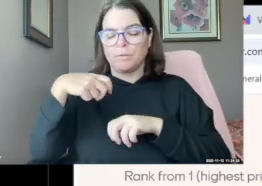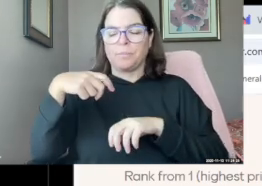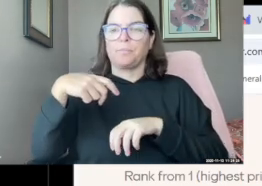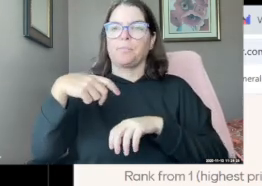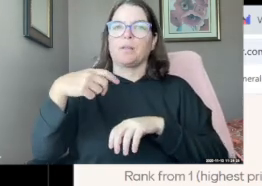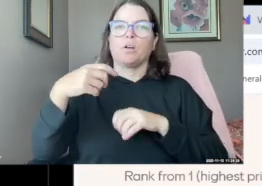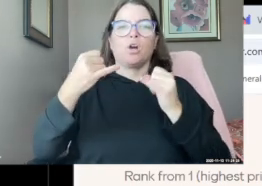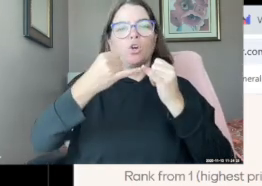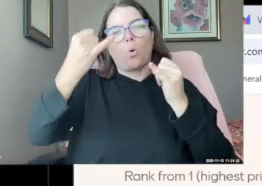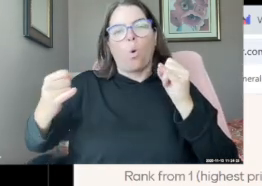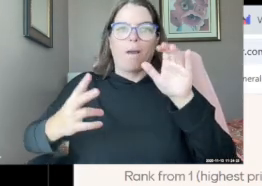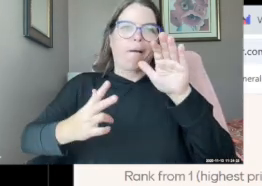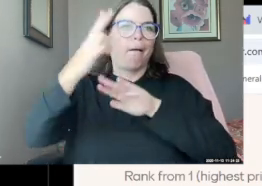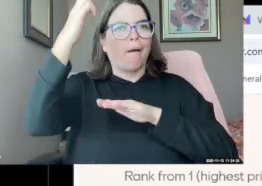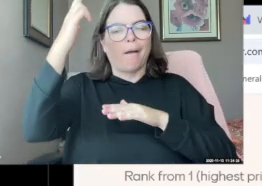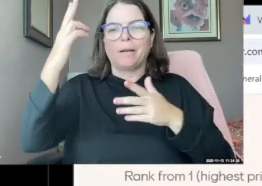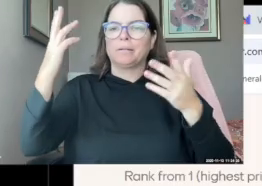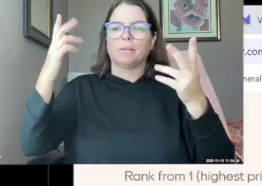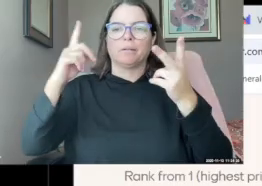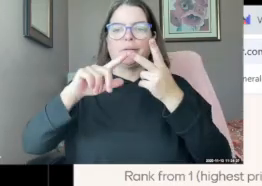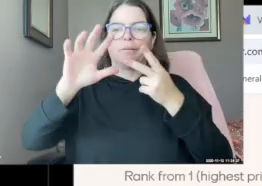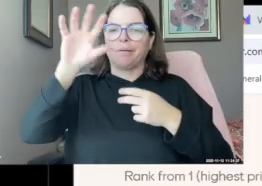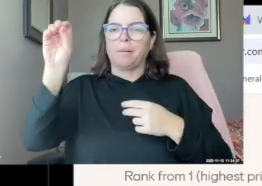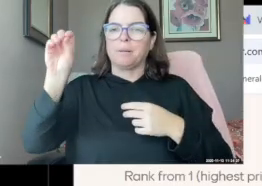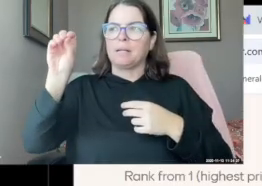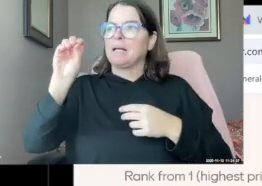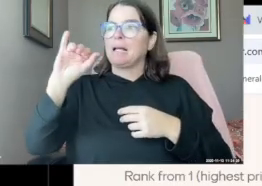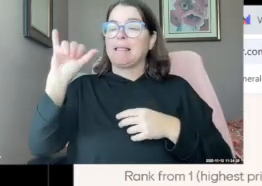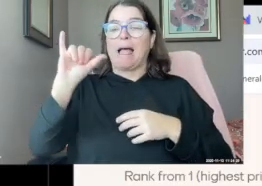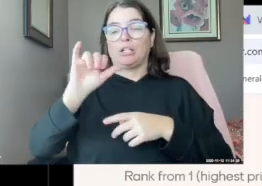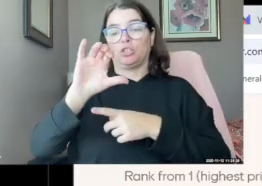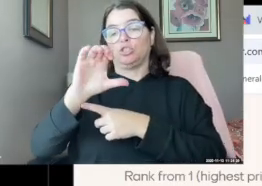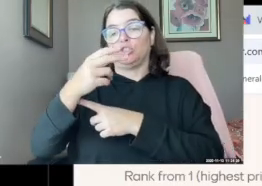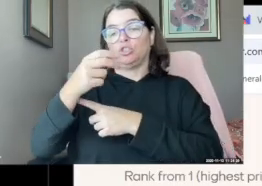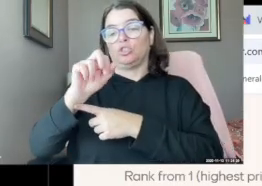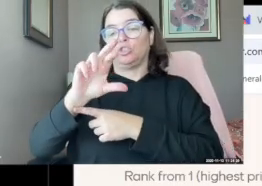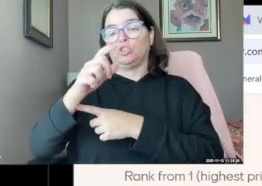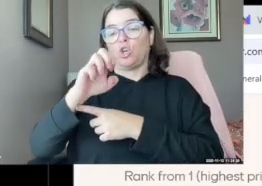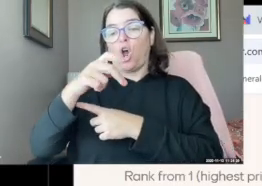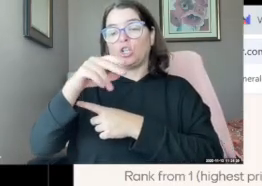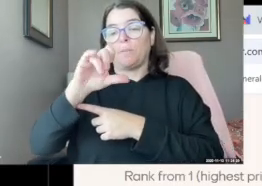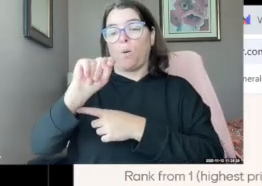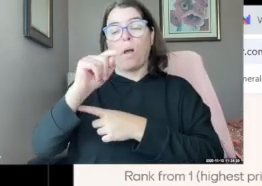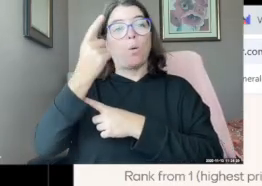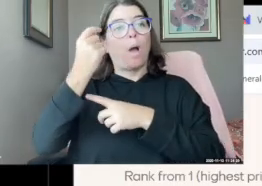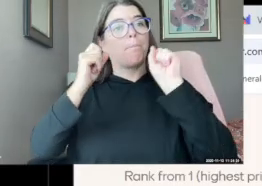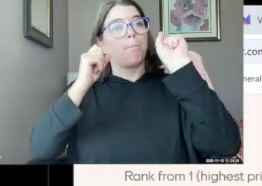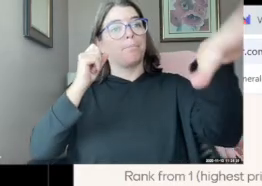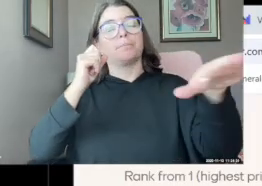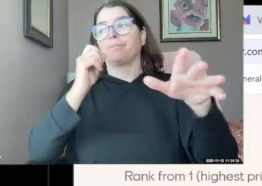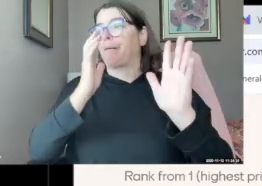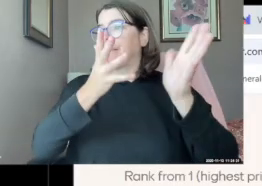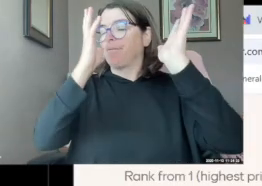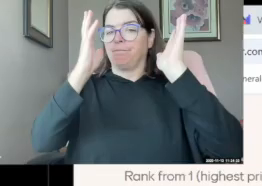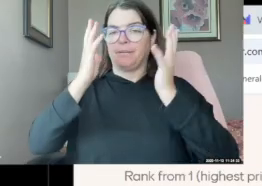are multiple chargers that do have charging issues. They have the cords cut.